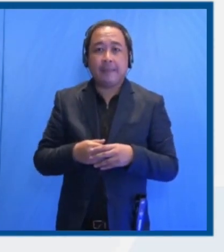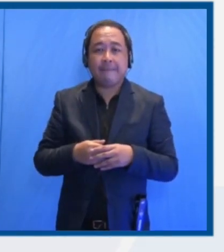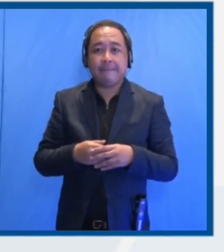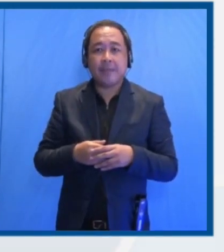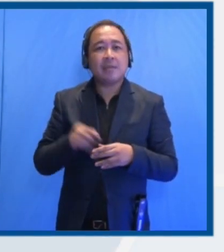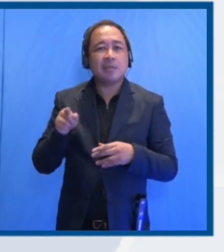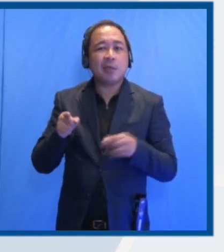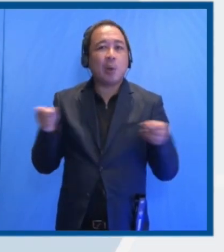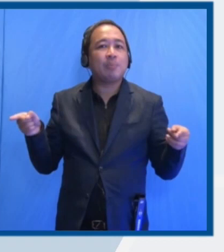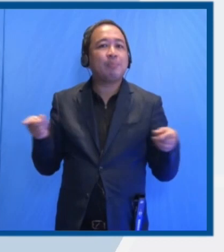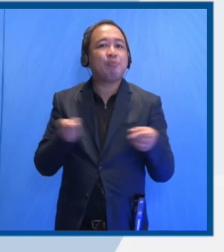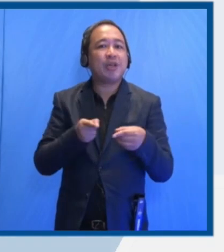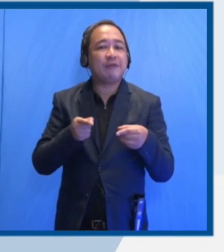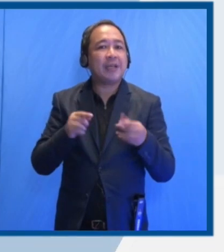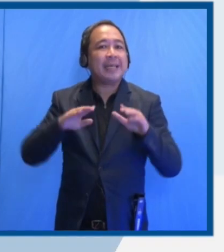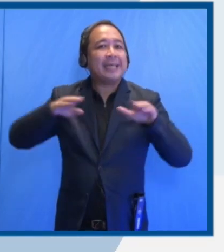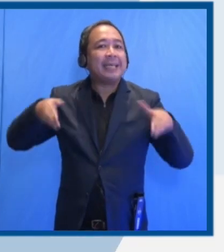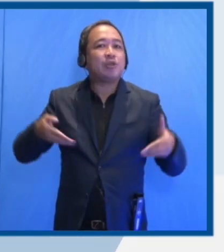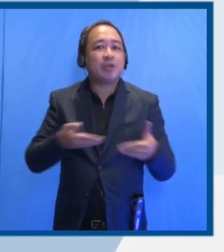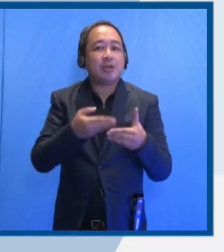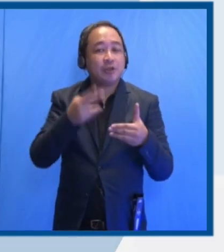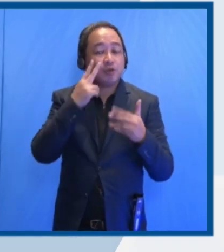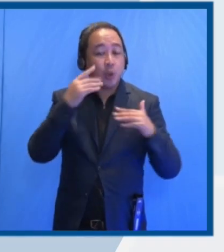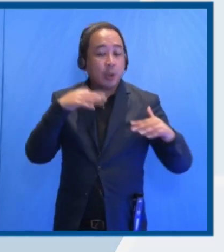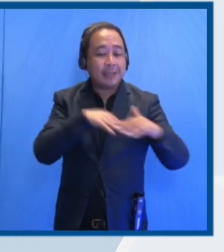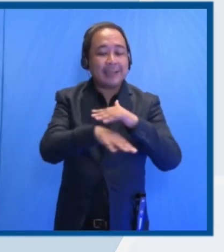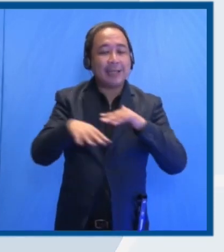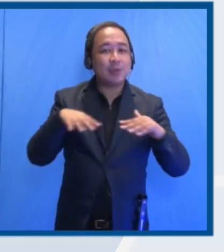brief introduction to nature-based solutions.